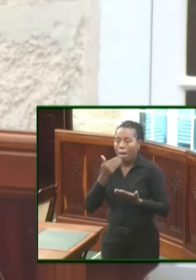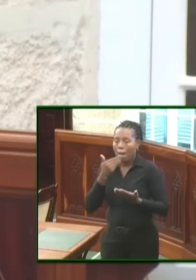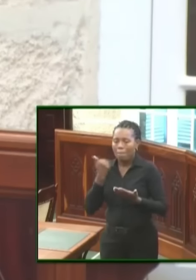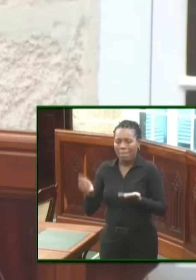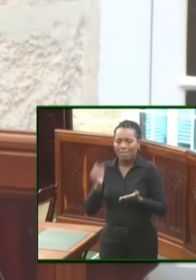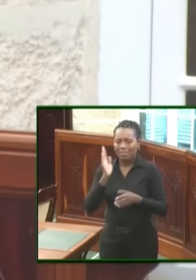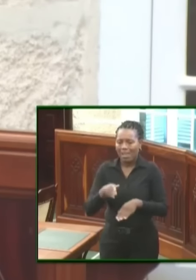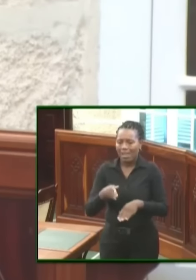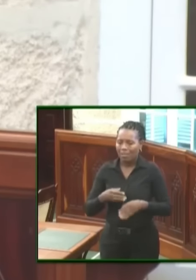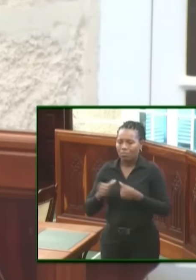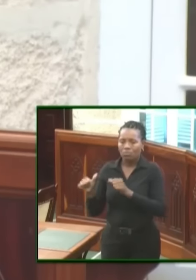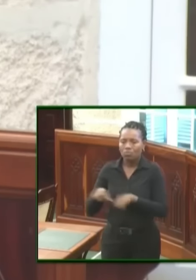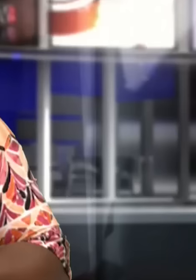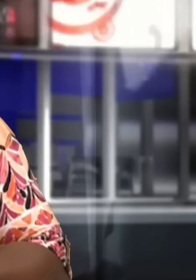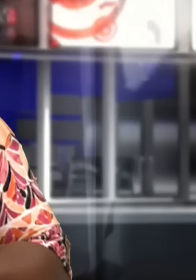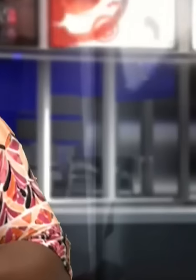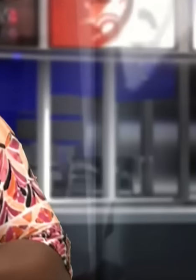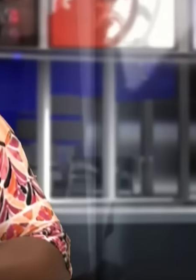be guaranteed.